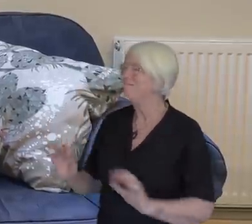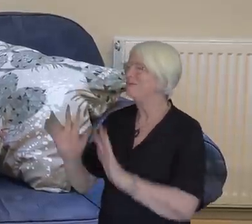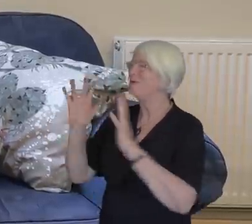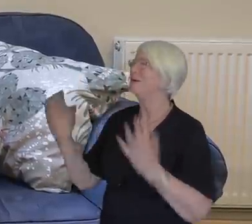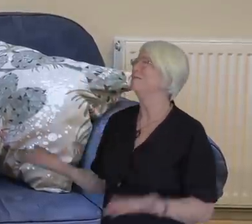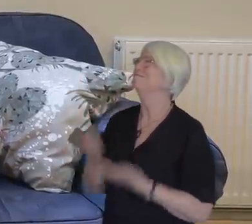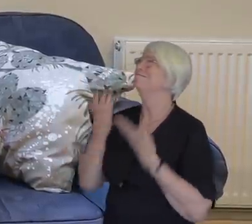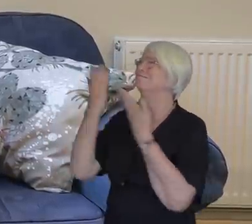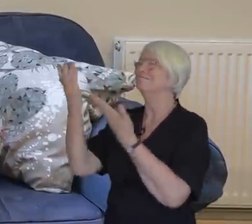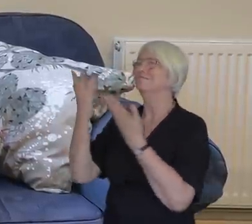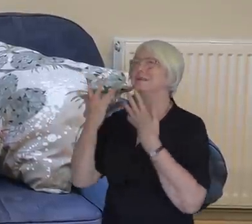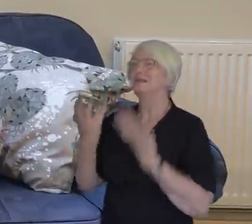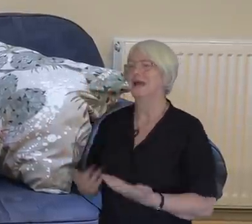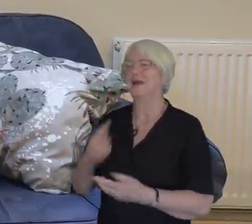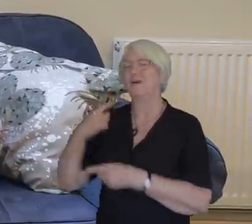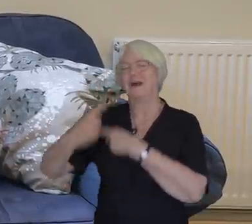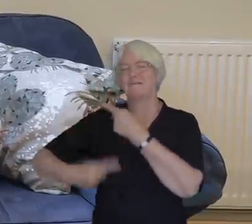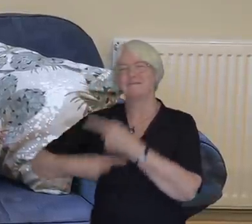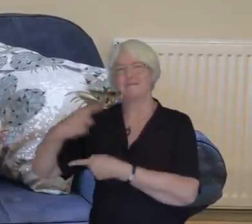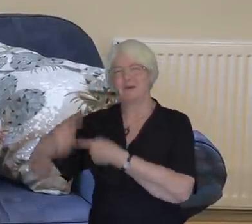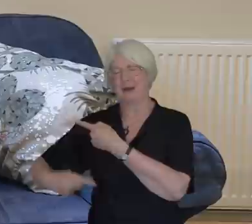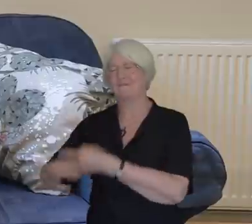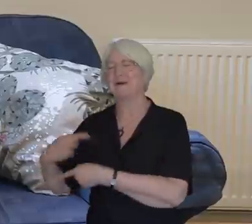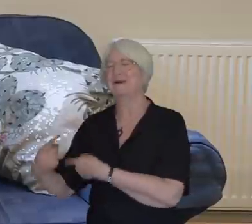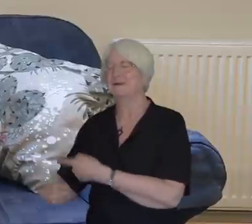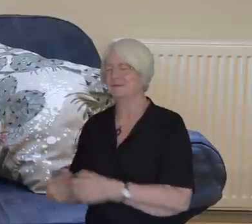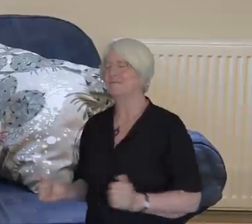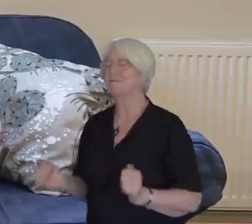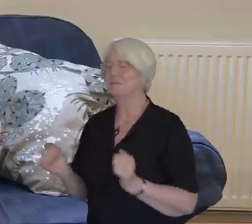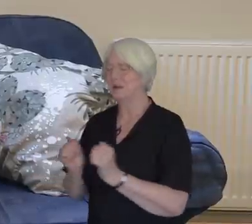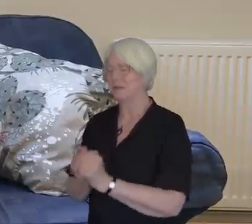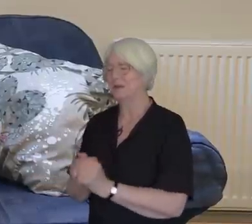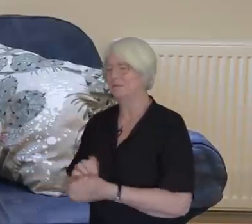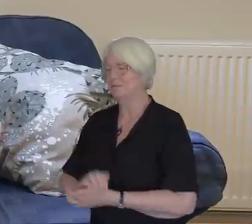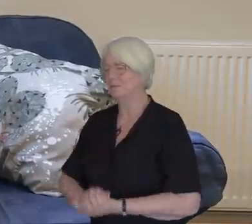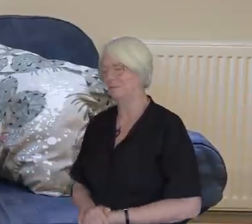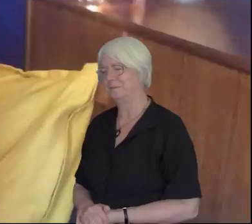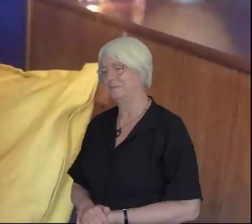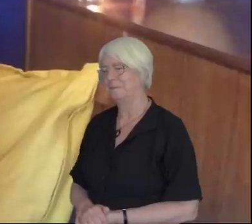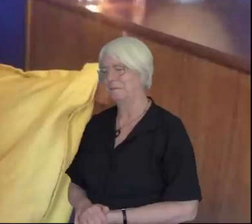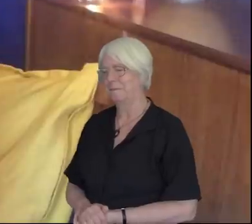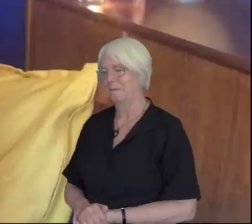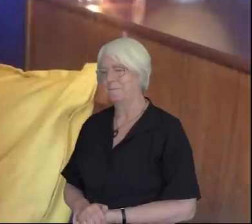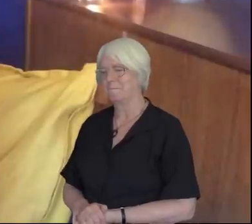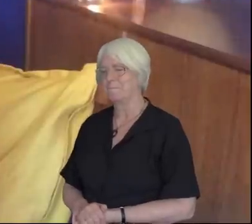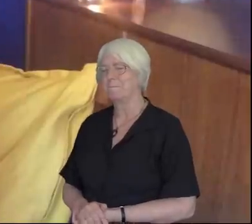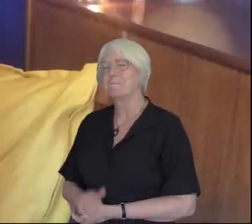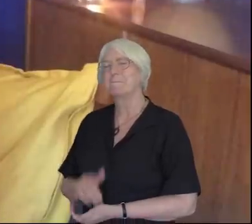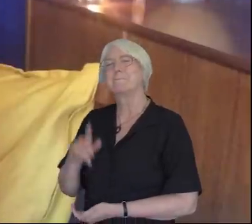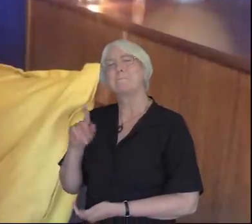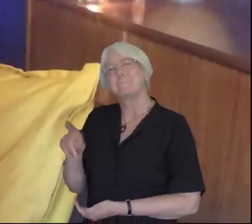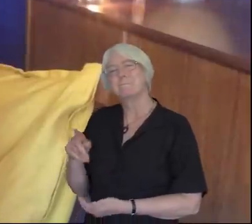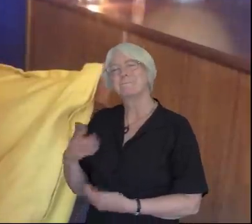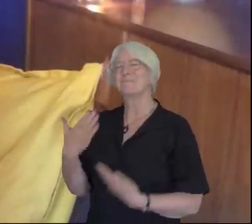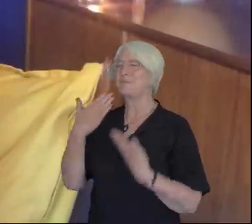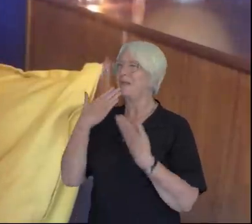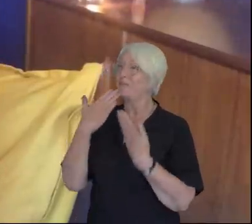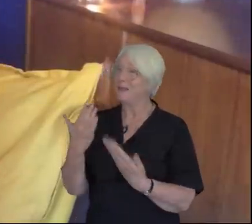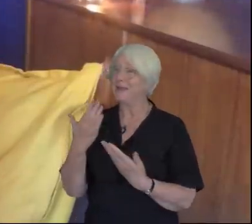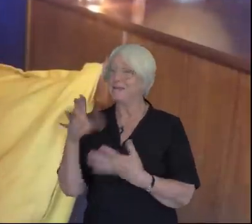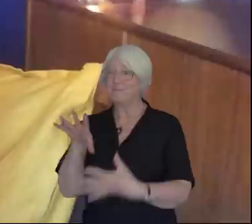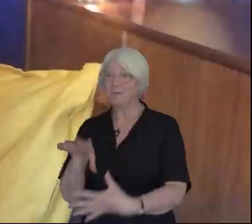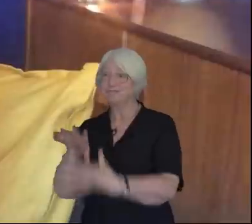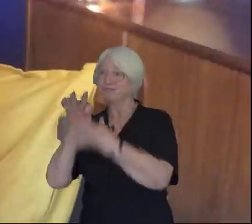and the glory are yours, now and forever. Amen. Thank you for joining us for